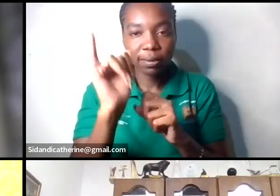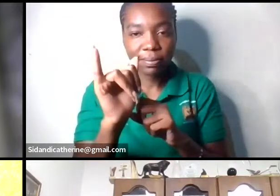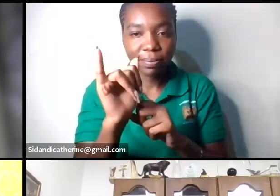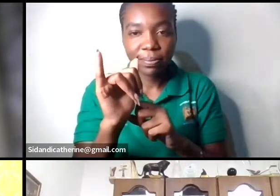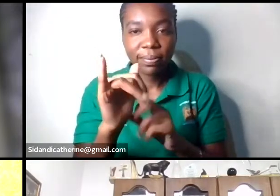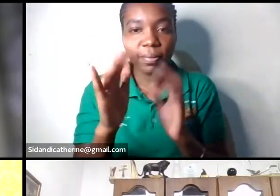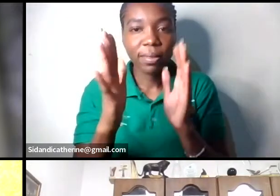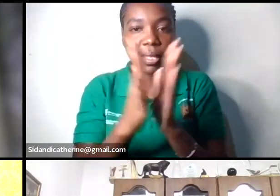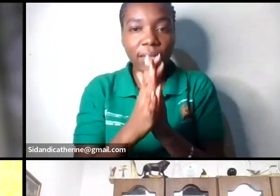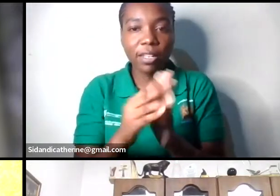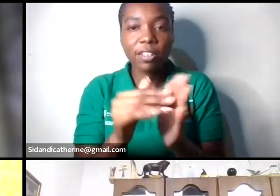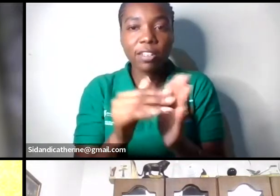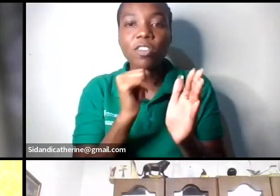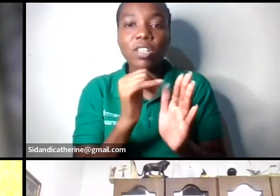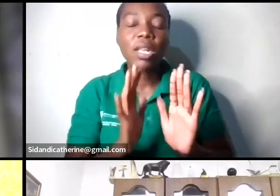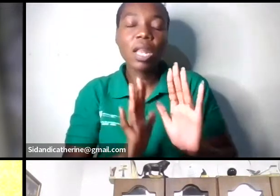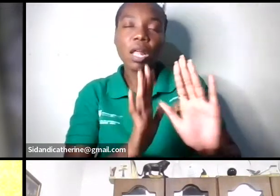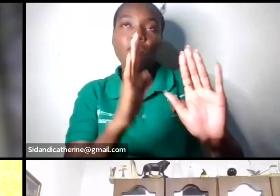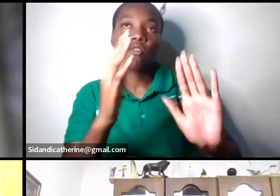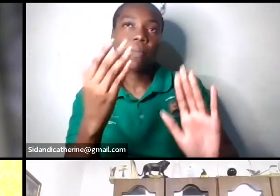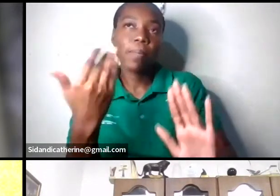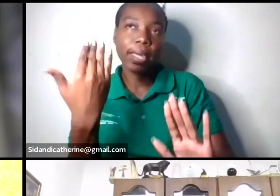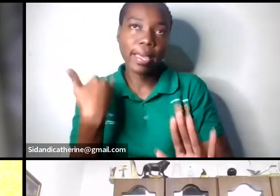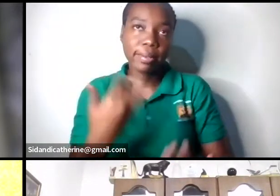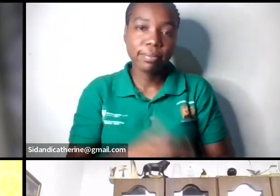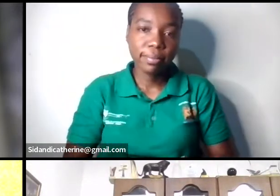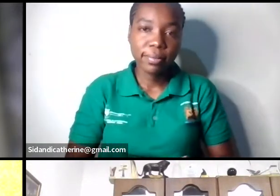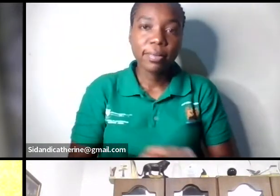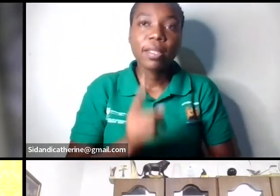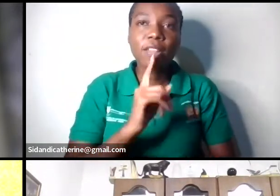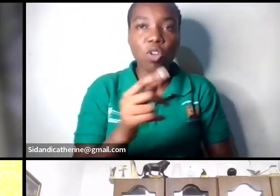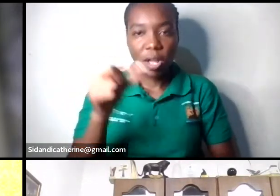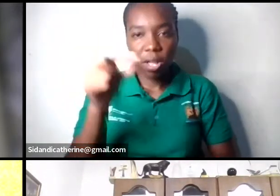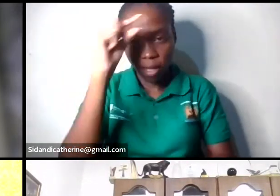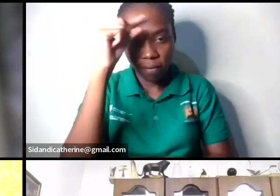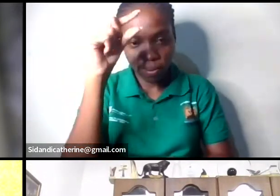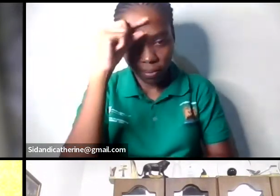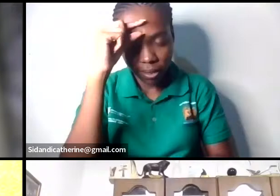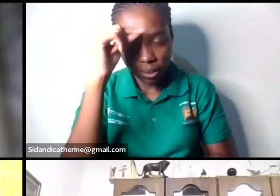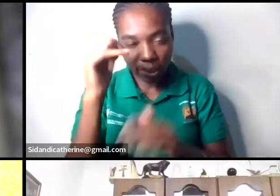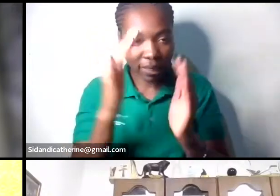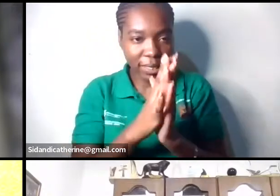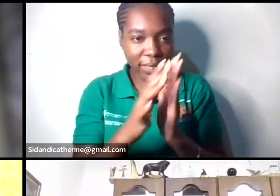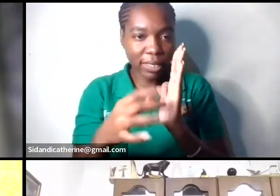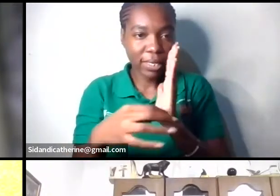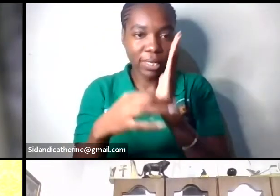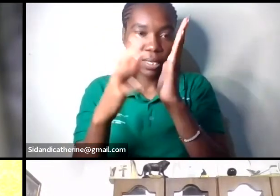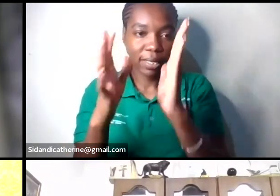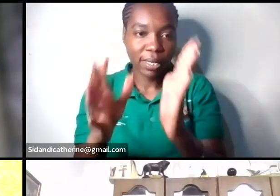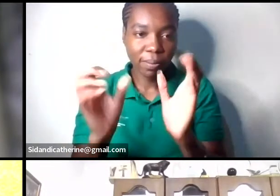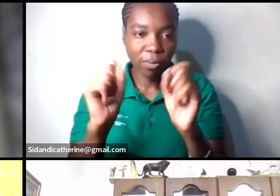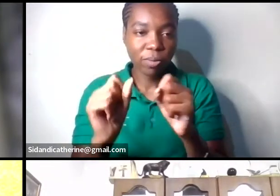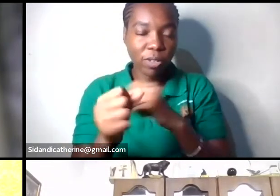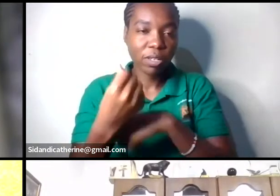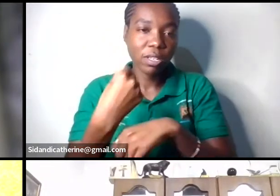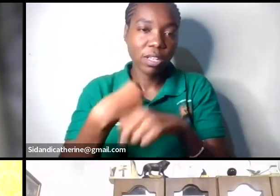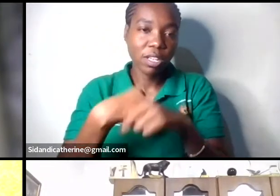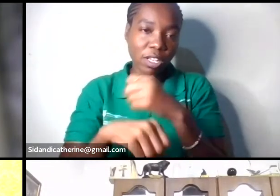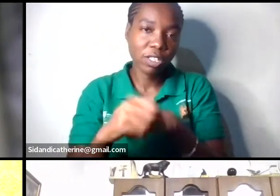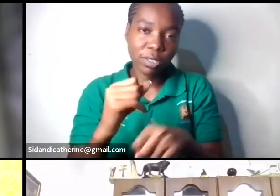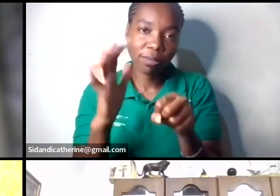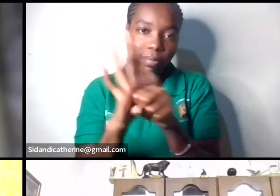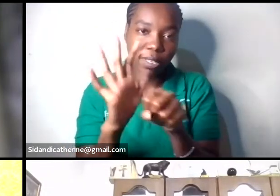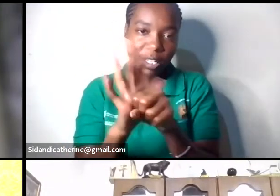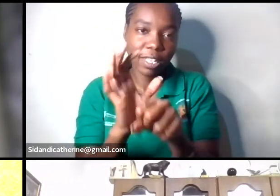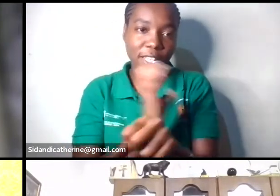left behind. Our government and our leadership needs also to do put a lot of effort